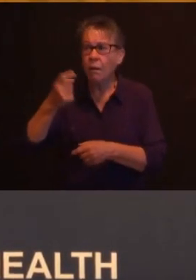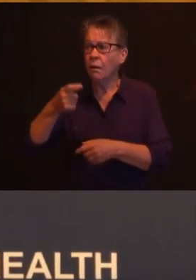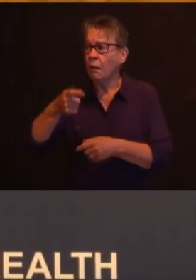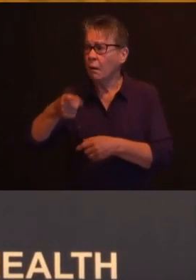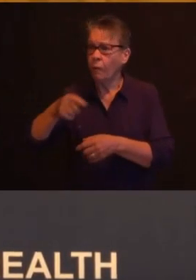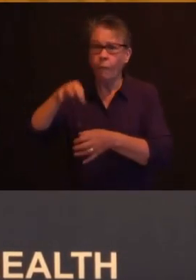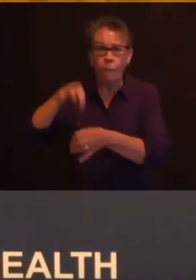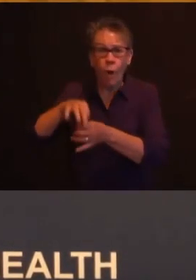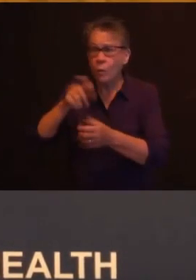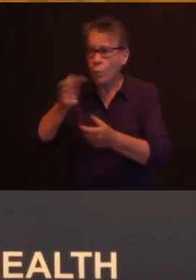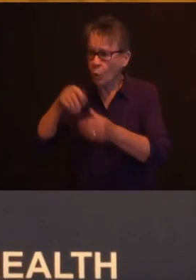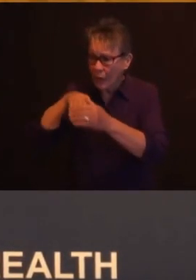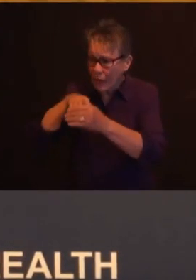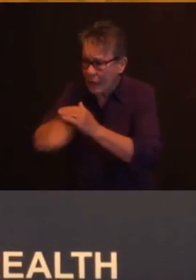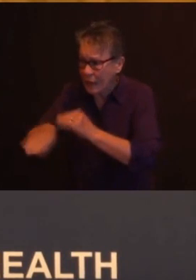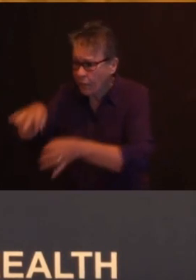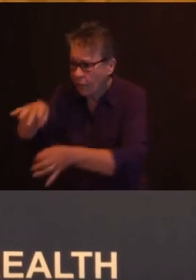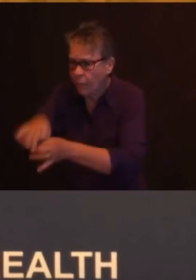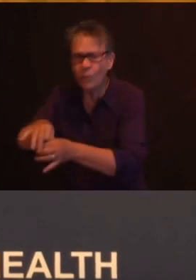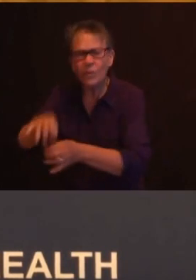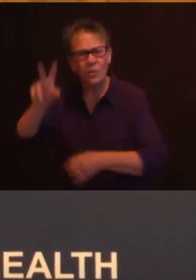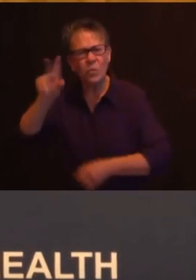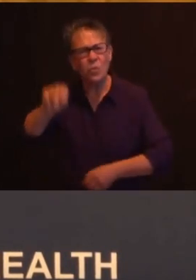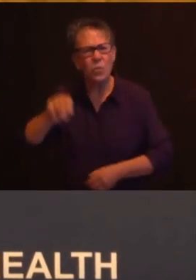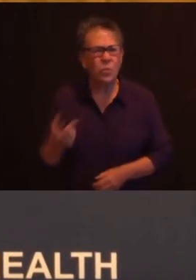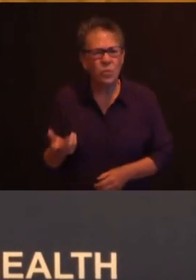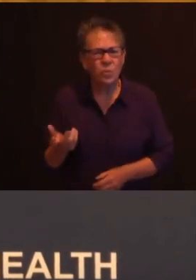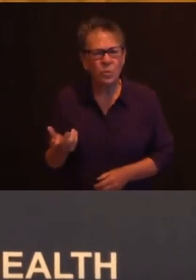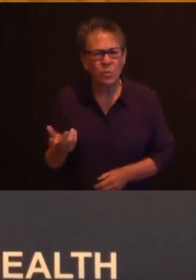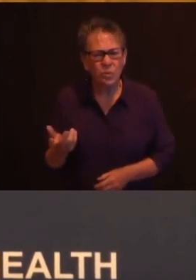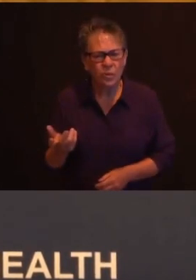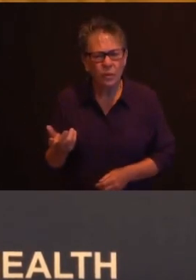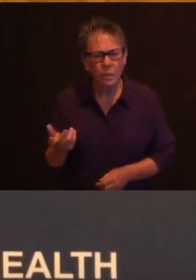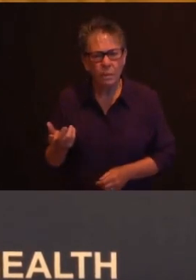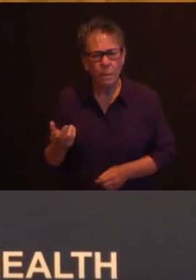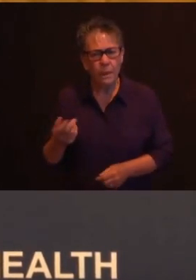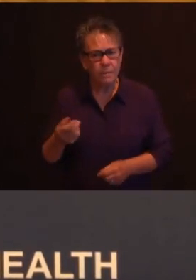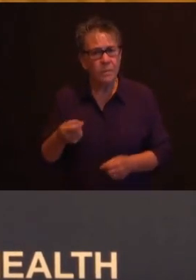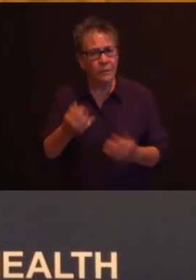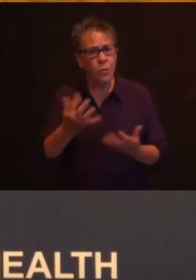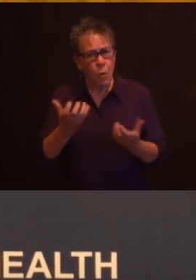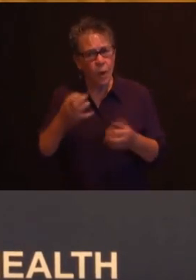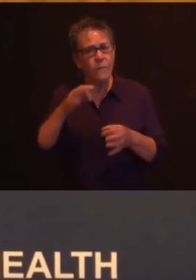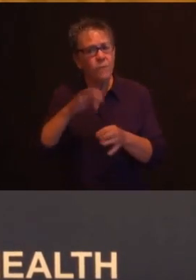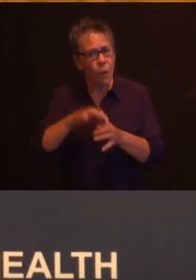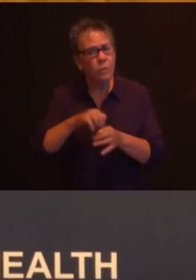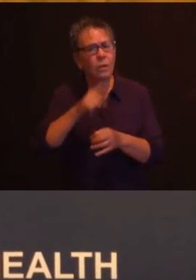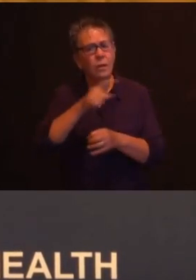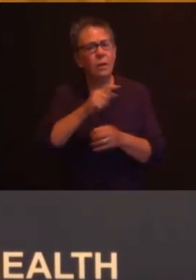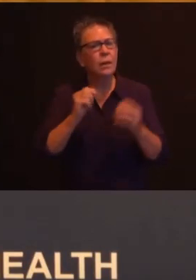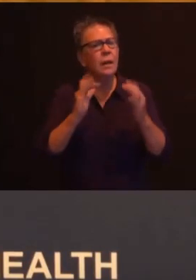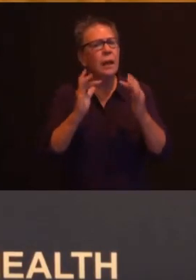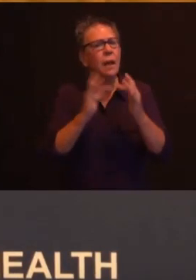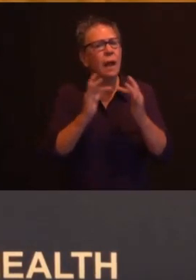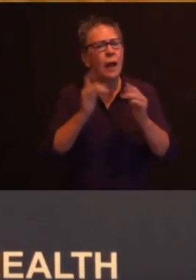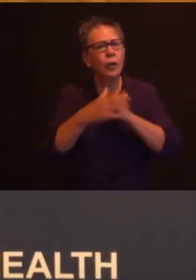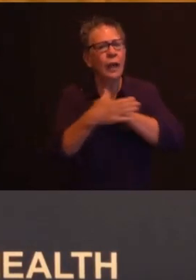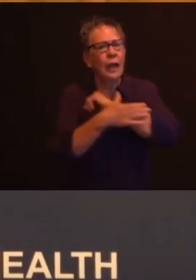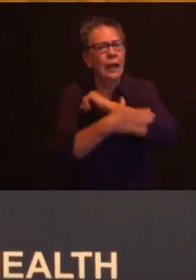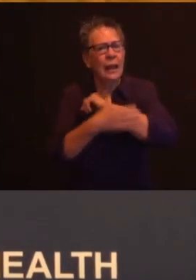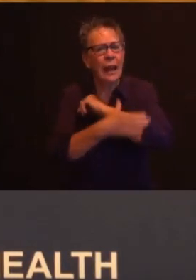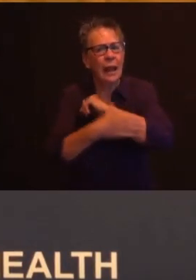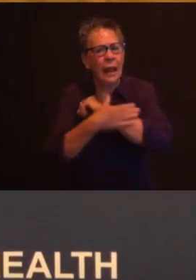So I think what you should do is, if that's the case, get a hold of your county clerk literally the minute you're hearing these words come out of my mouth, and get